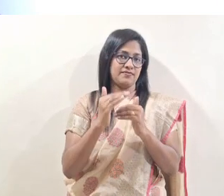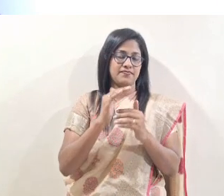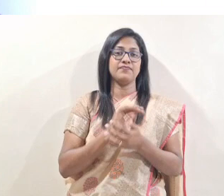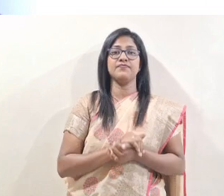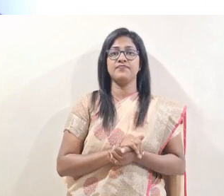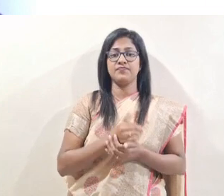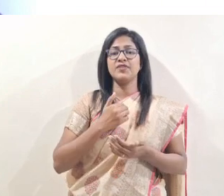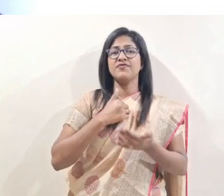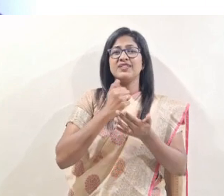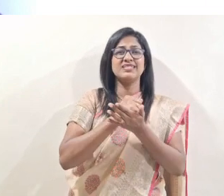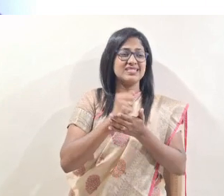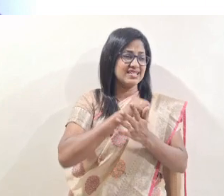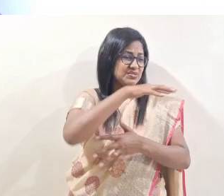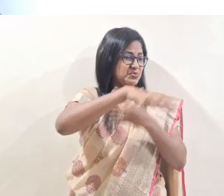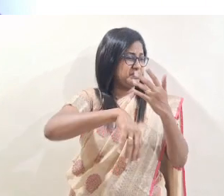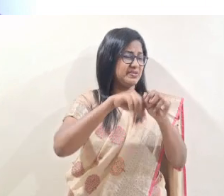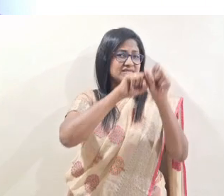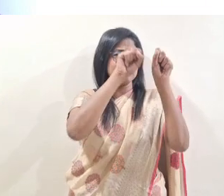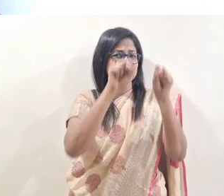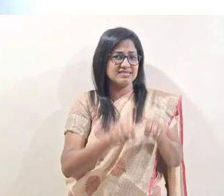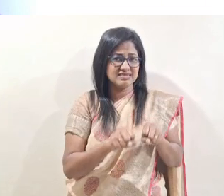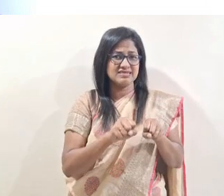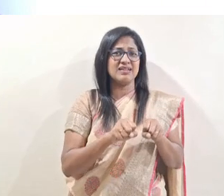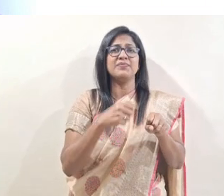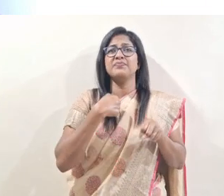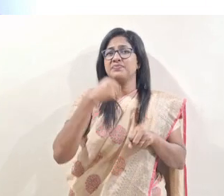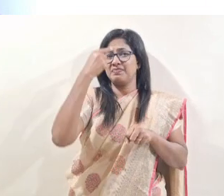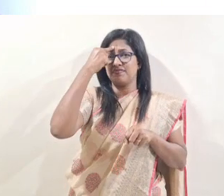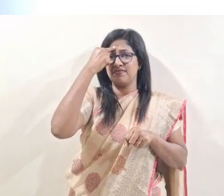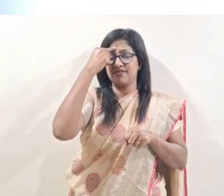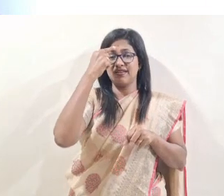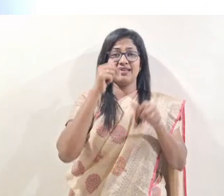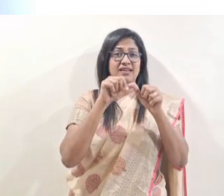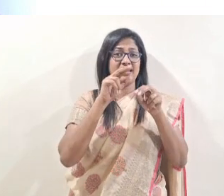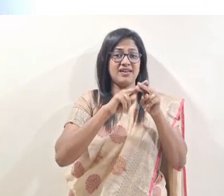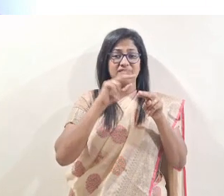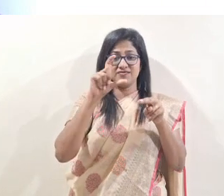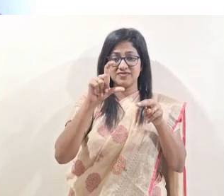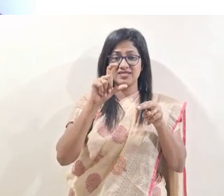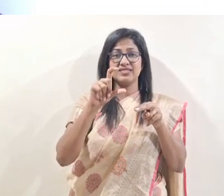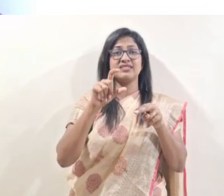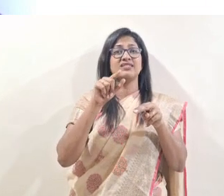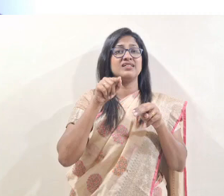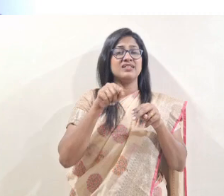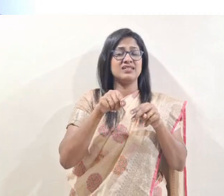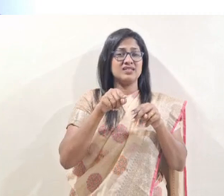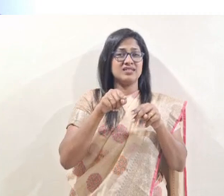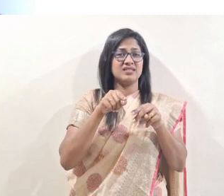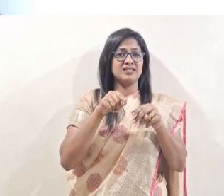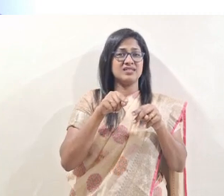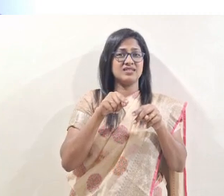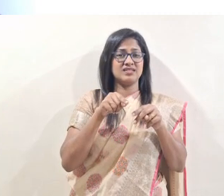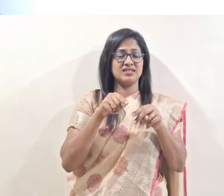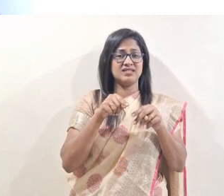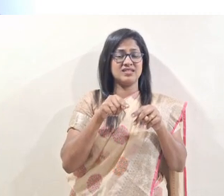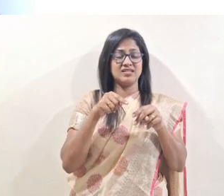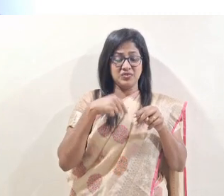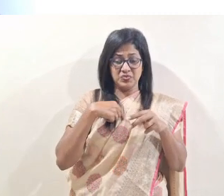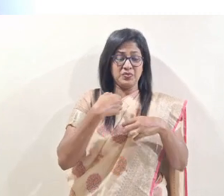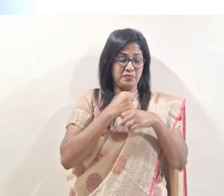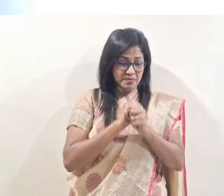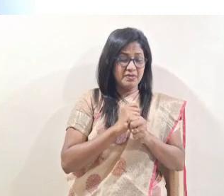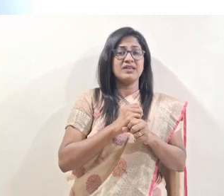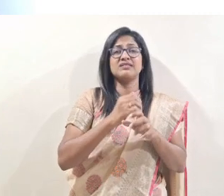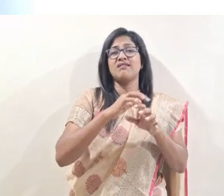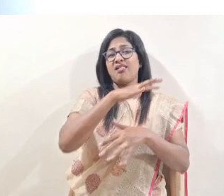We try to go for very complex systems. I do not think AFC is a thing which should be made